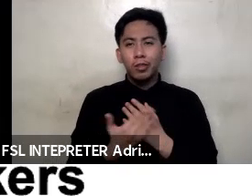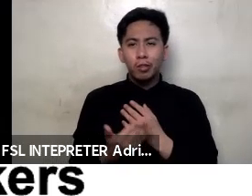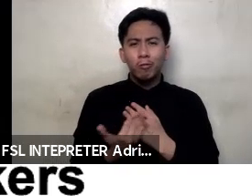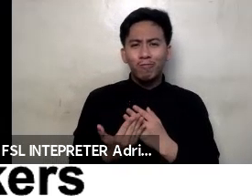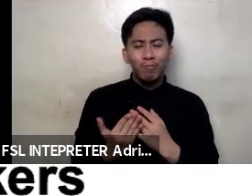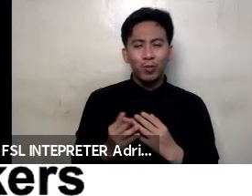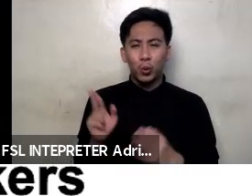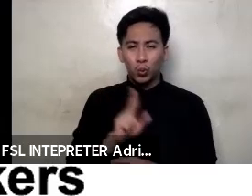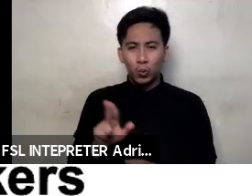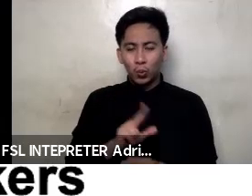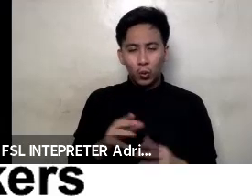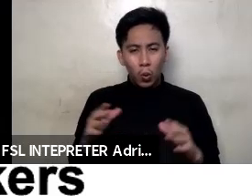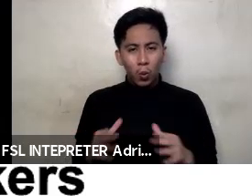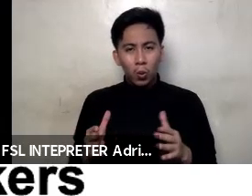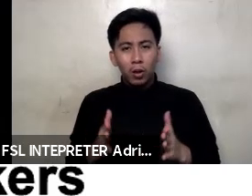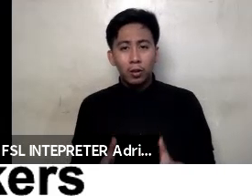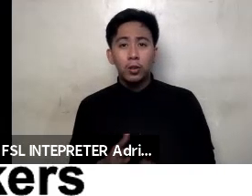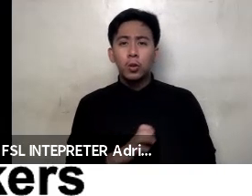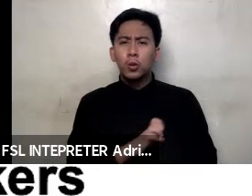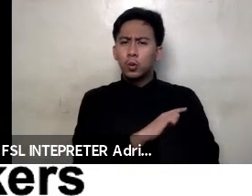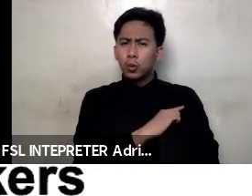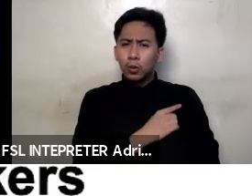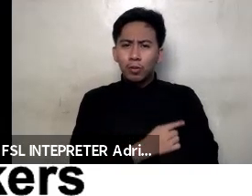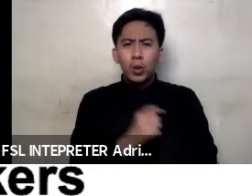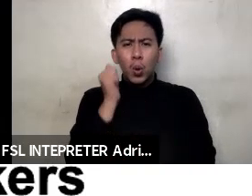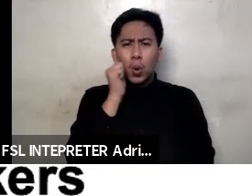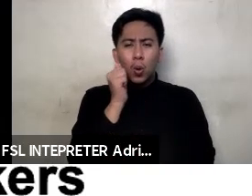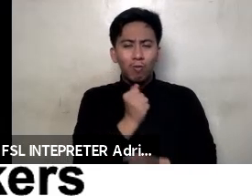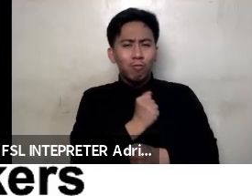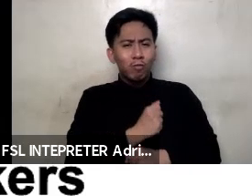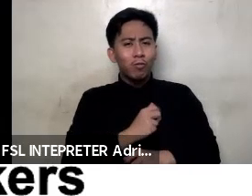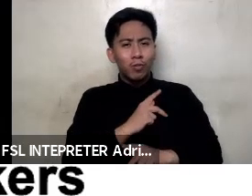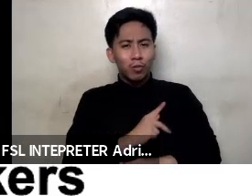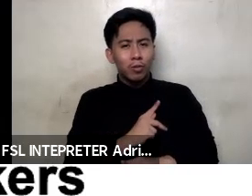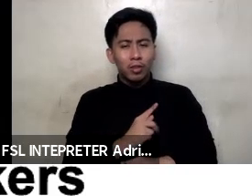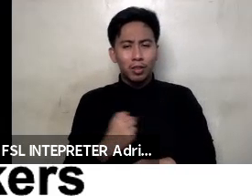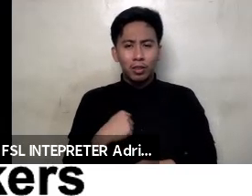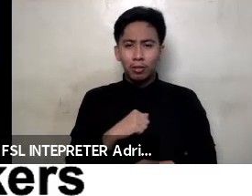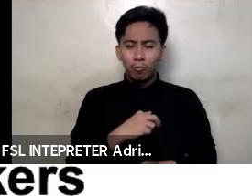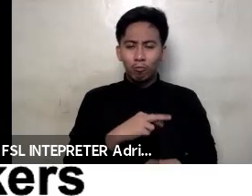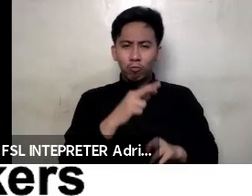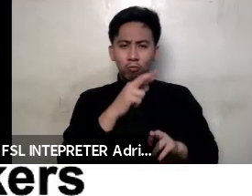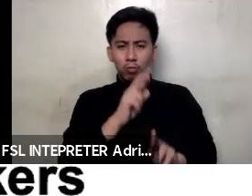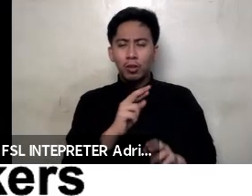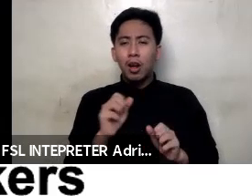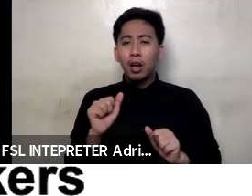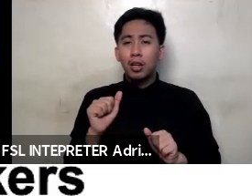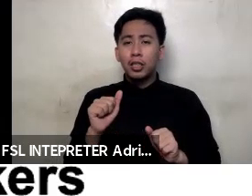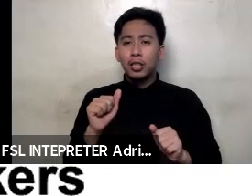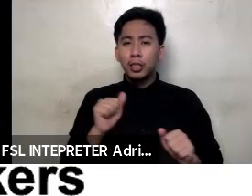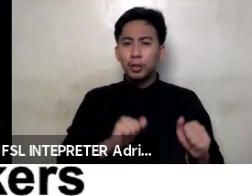mobilized. Their efforts are always being recognized through recognition activities and awarding.